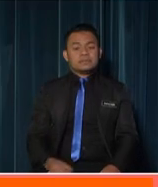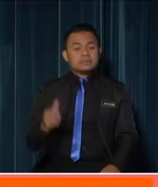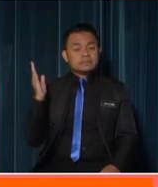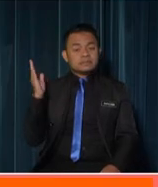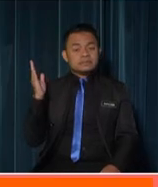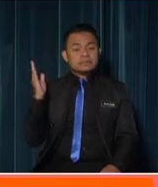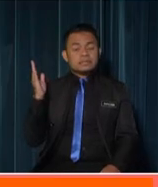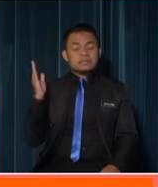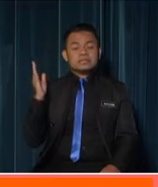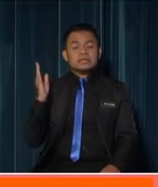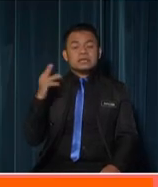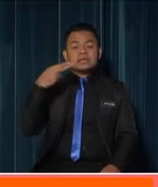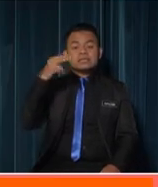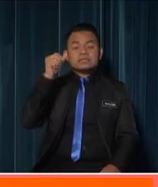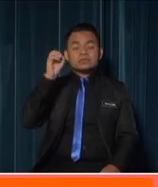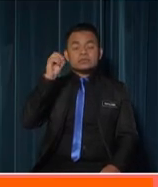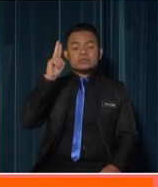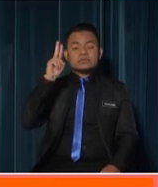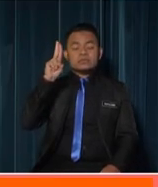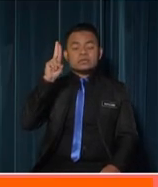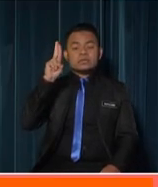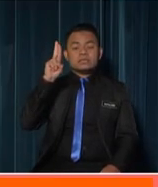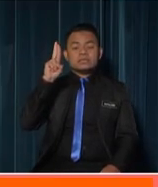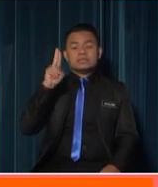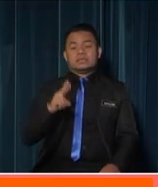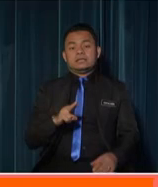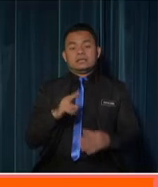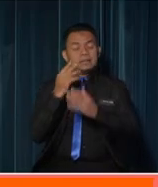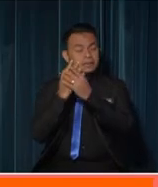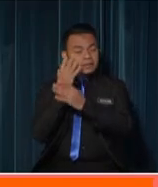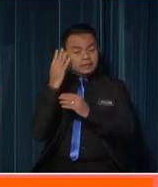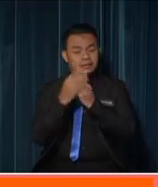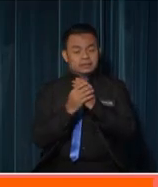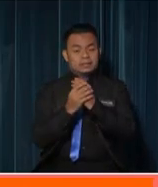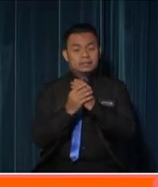hand. The short hand is the hour hand.